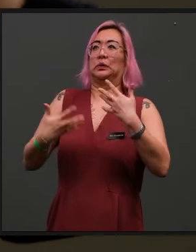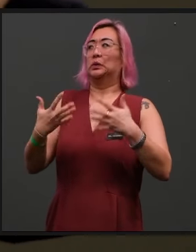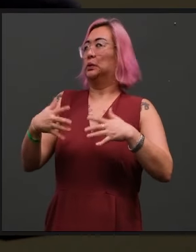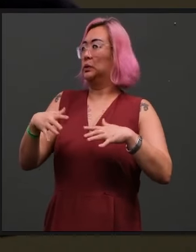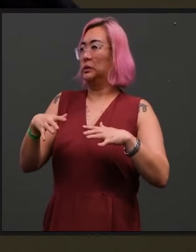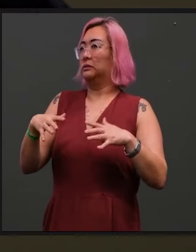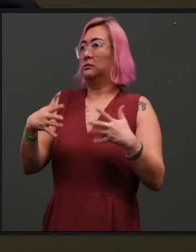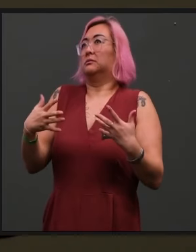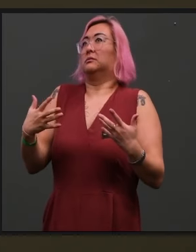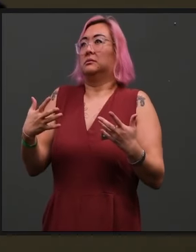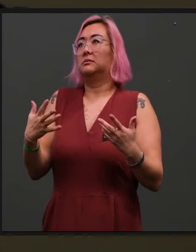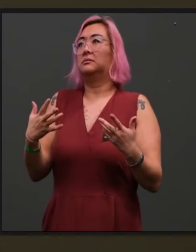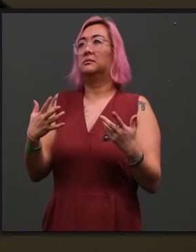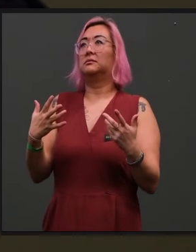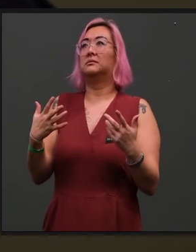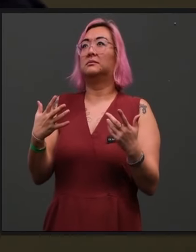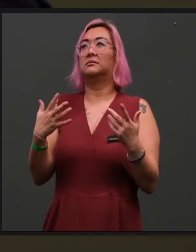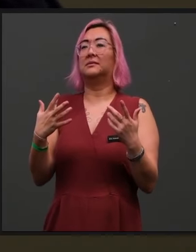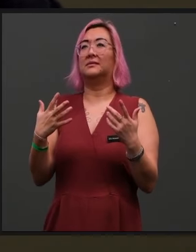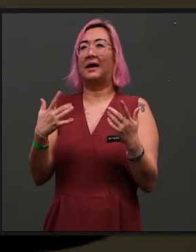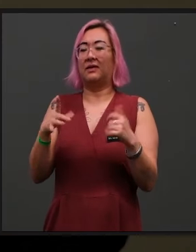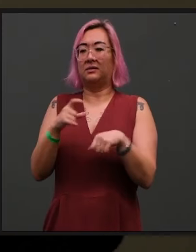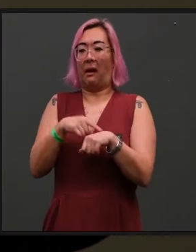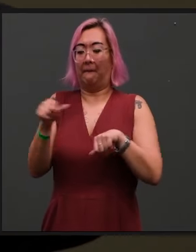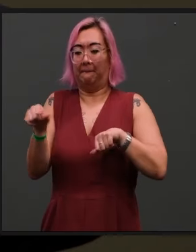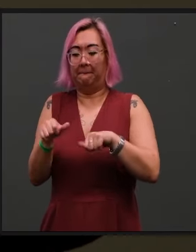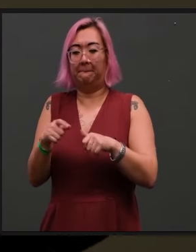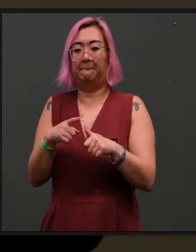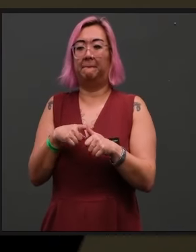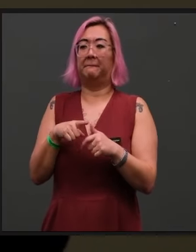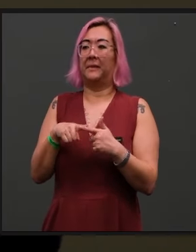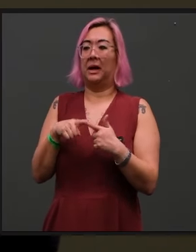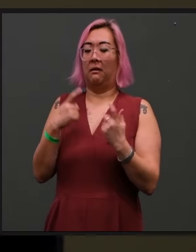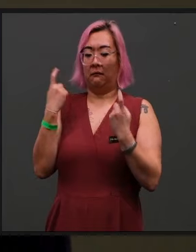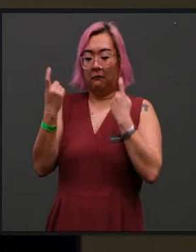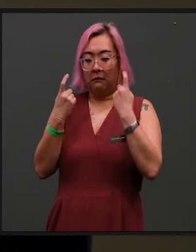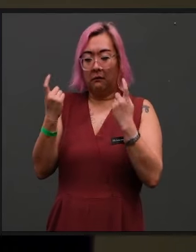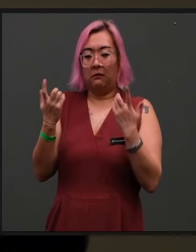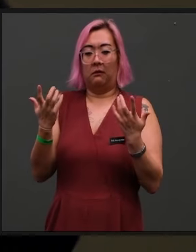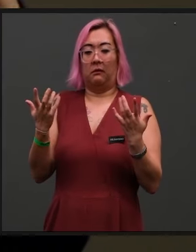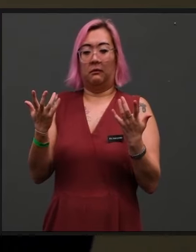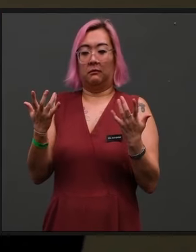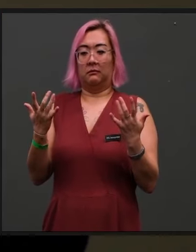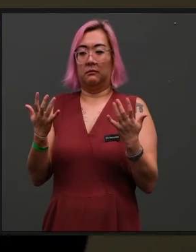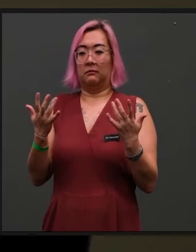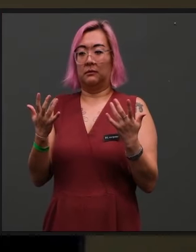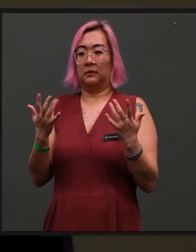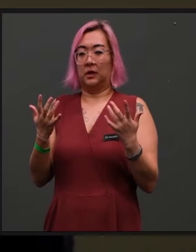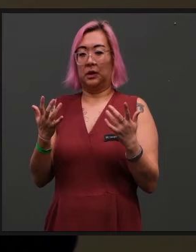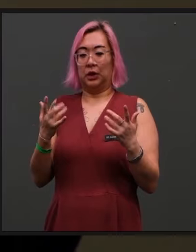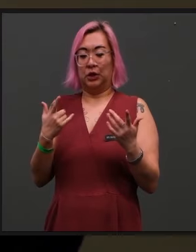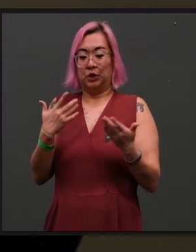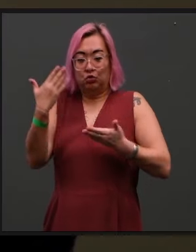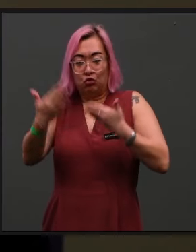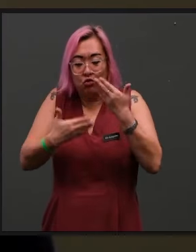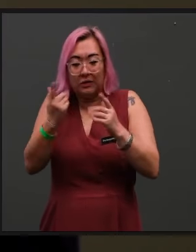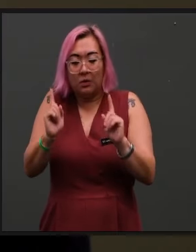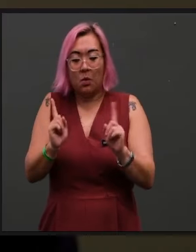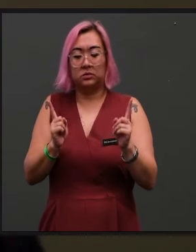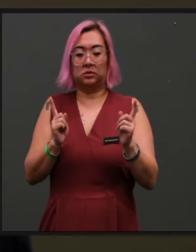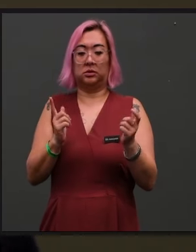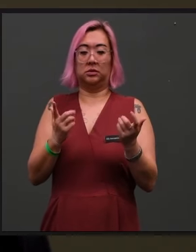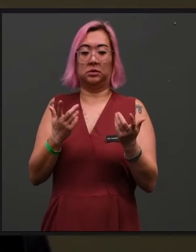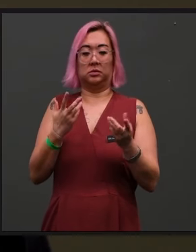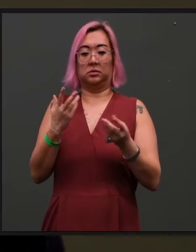having those level of constraints and then having to not only figure out, the story and narrative, but to also